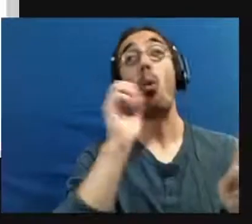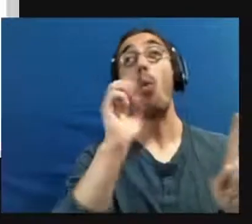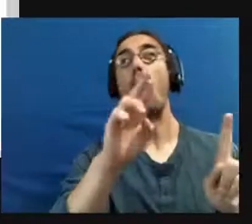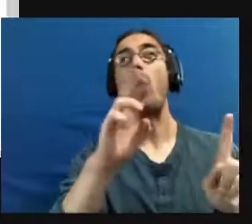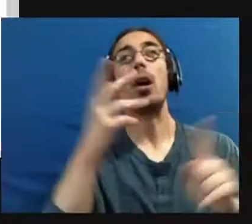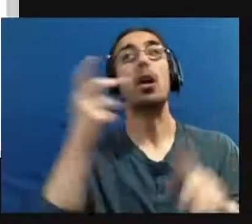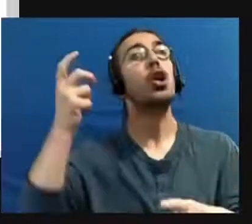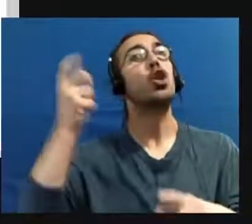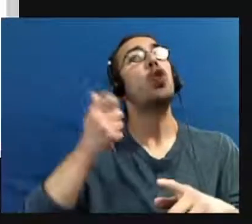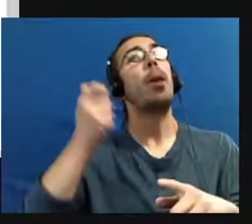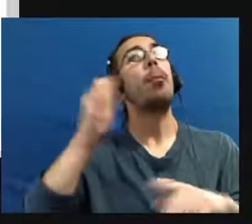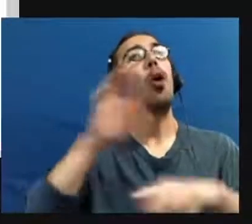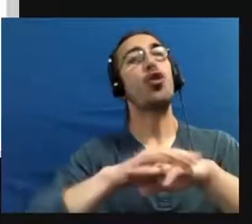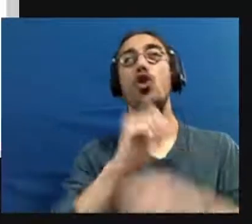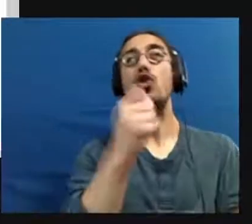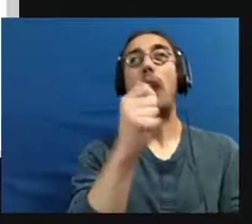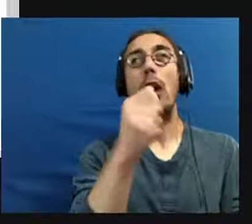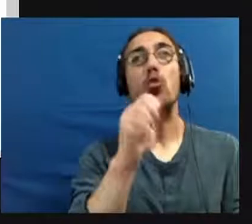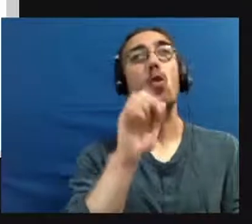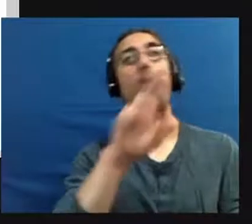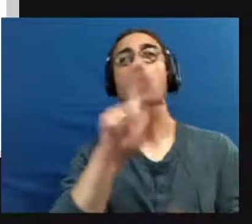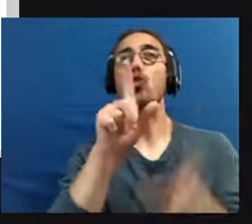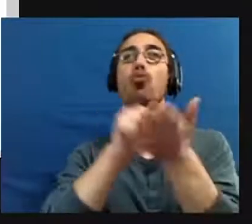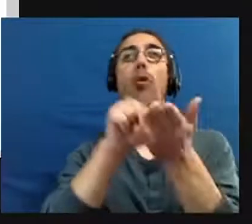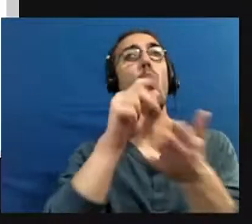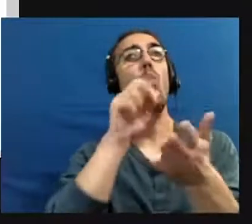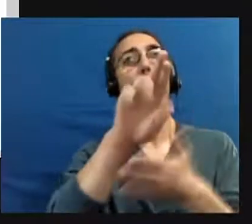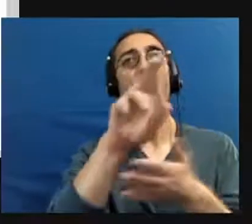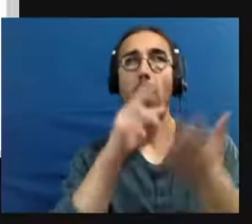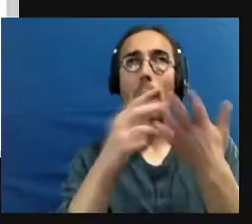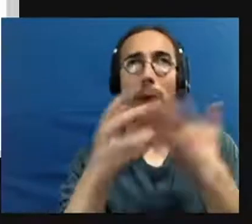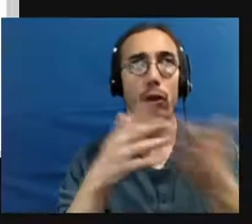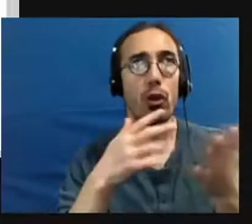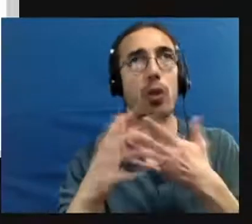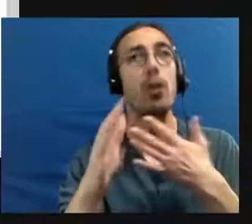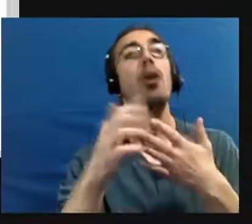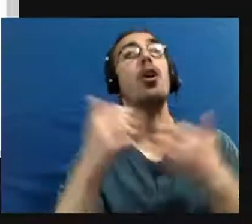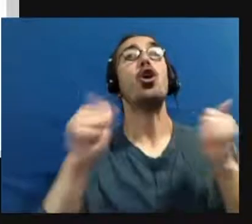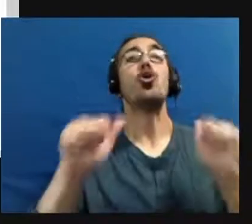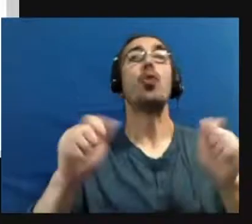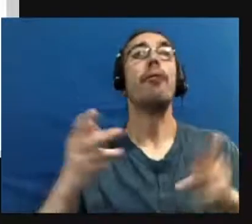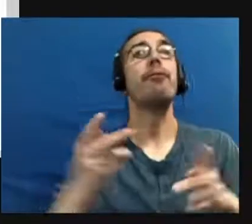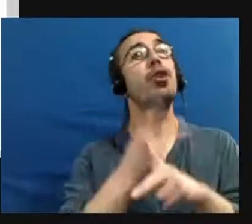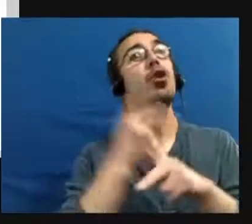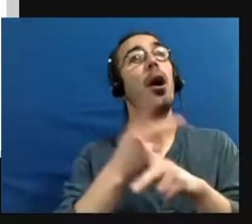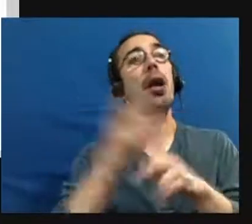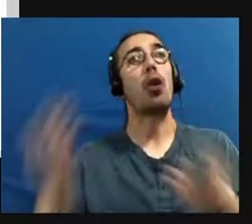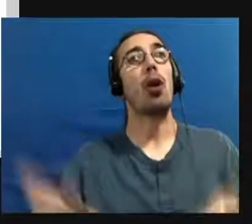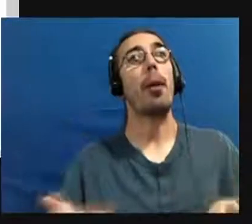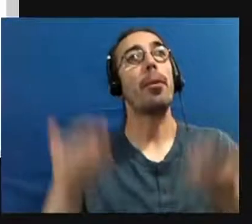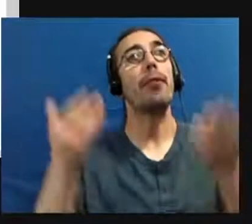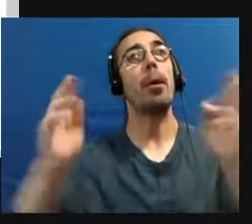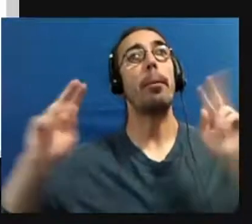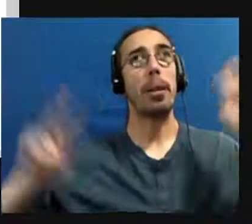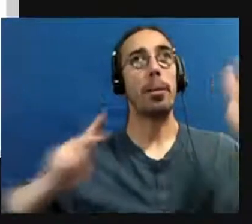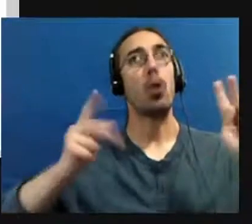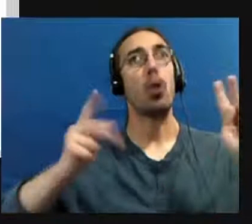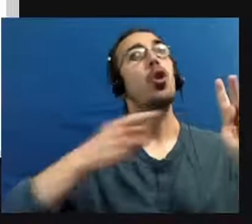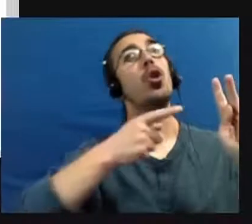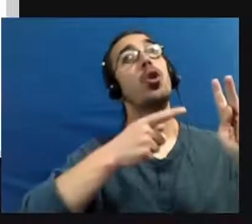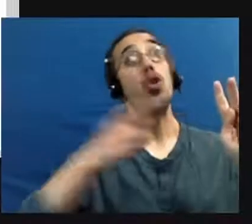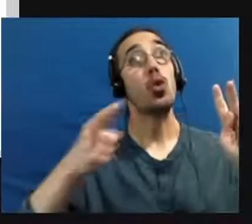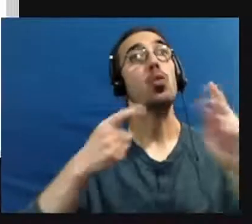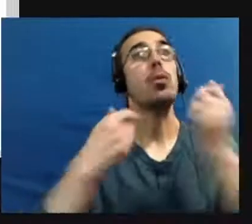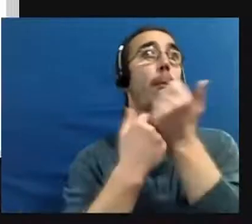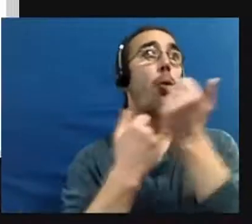to their channels or newsletters or whatever it is. Find ways to uplift voices of the people that you are starting to see and learn from. If